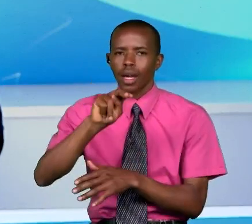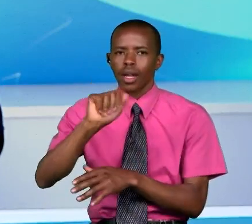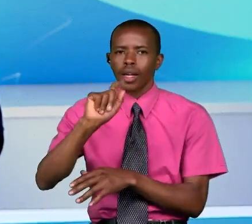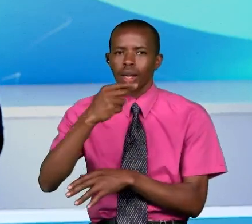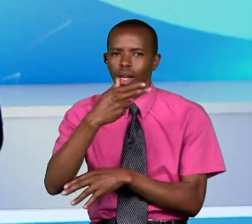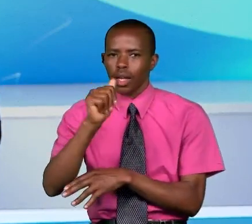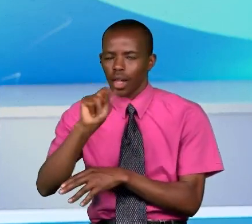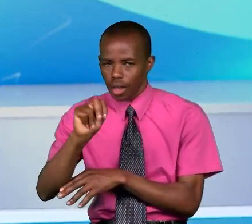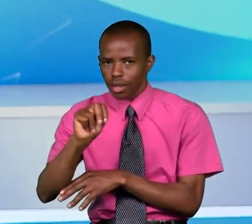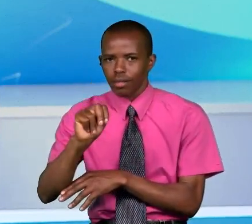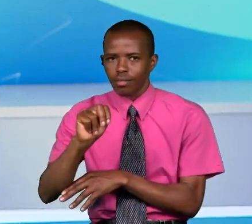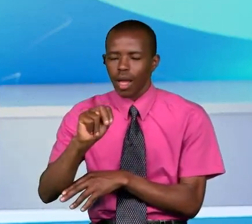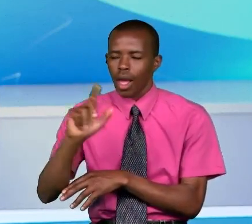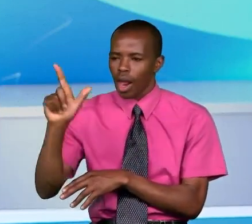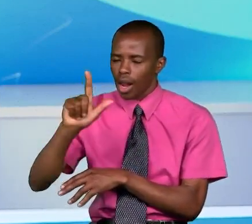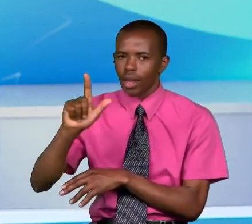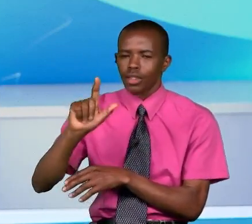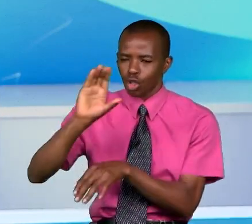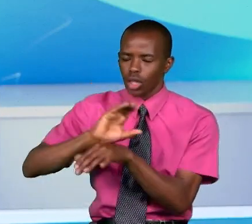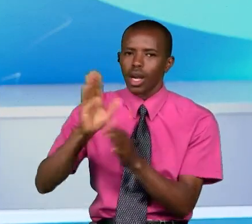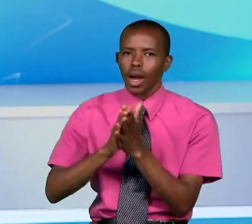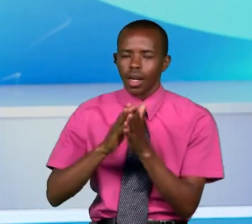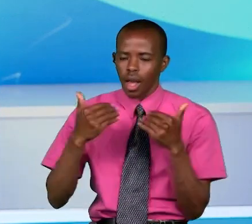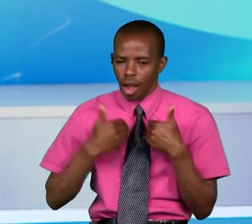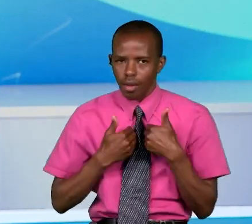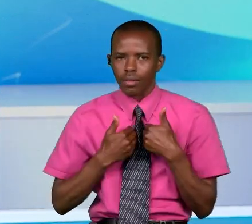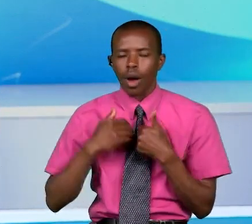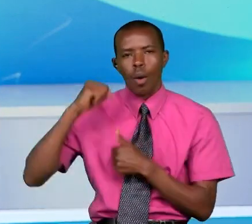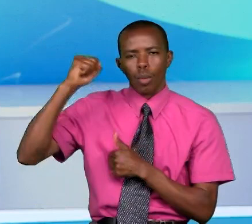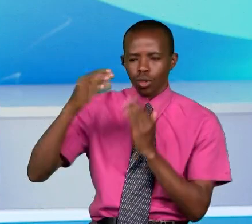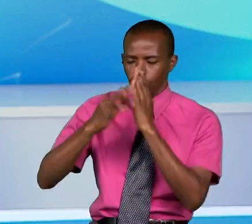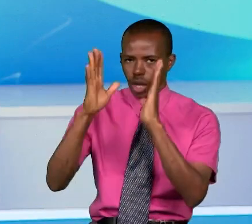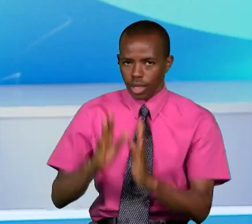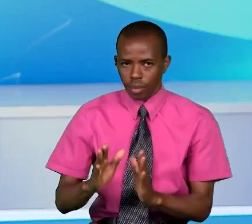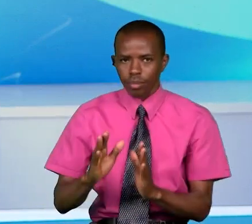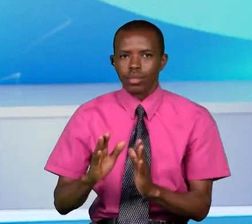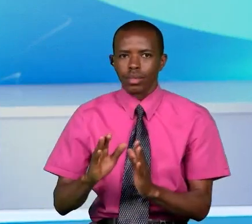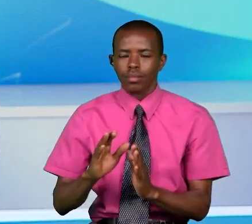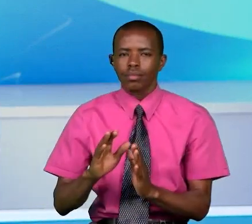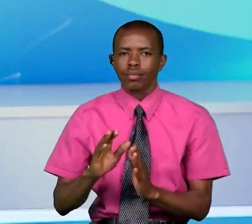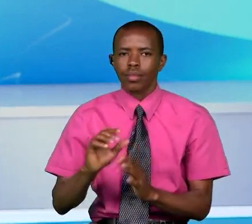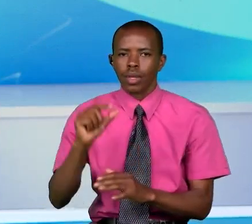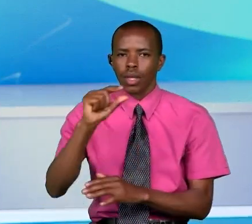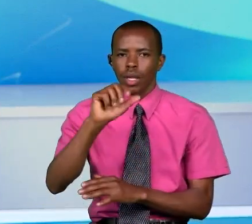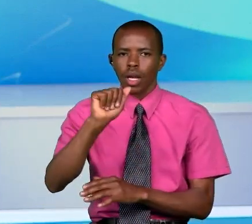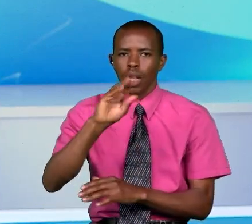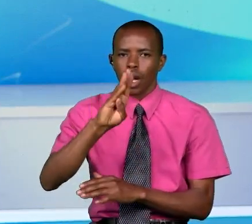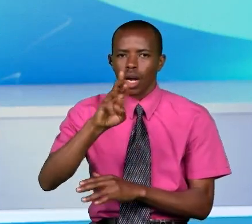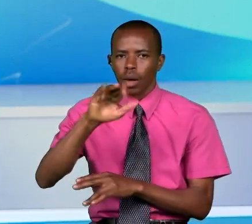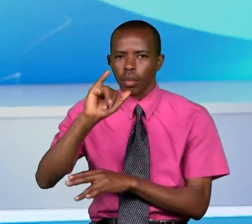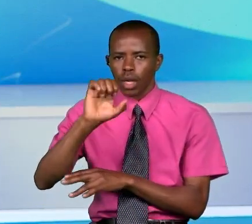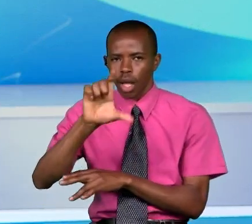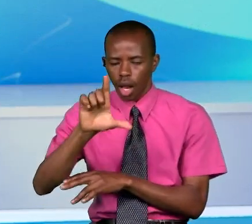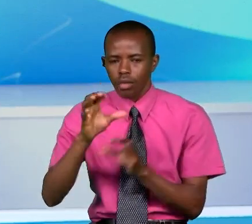the Great Light Center, Langata. And finally, we are joined by political analyst and governance expert Gabriel Muthuma. My two sign